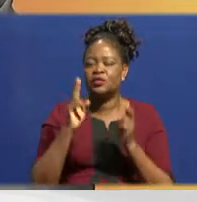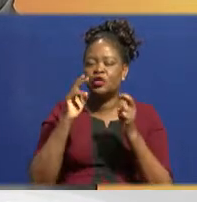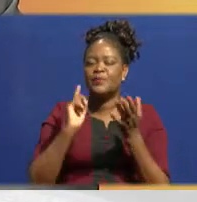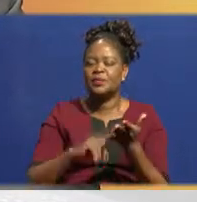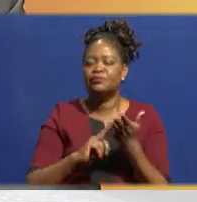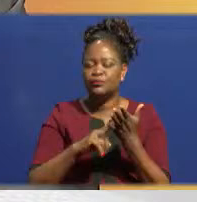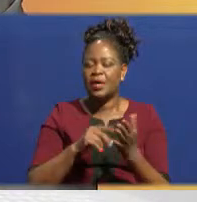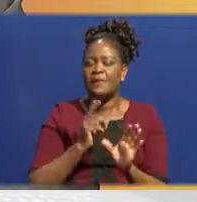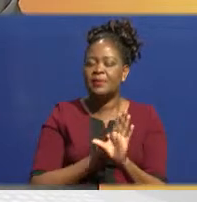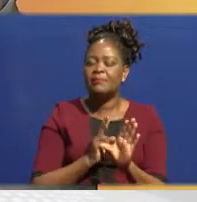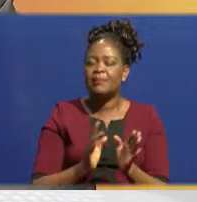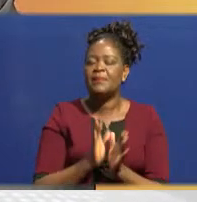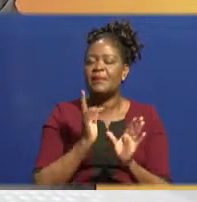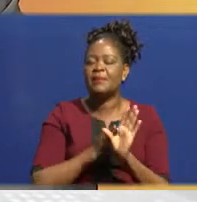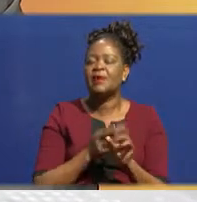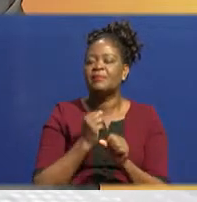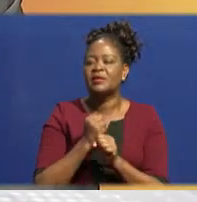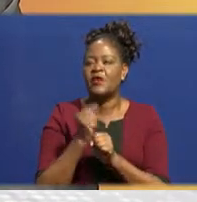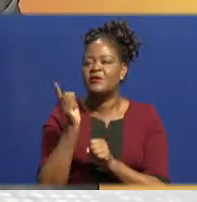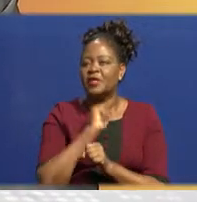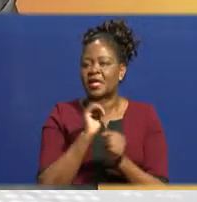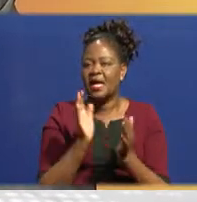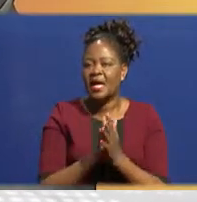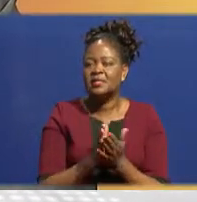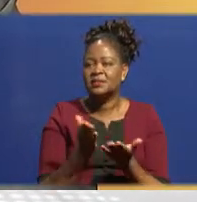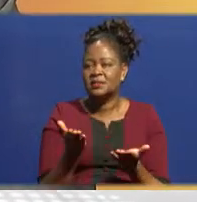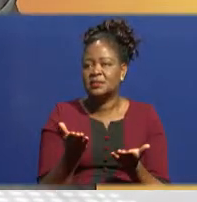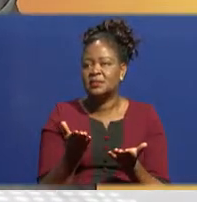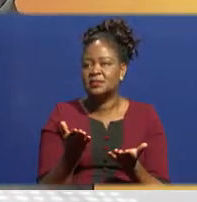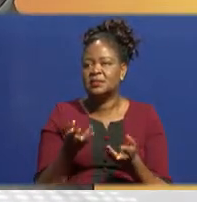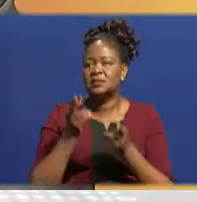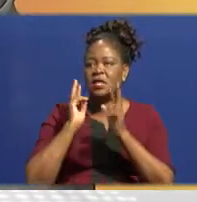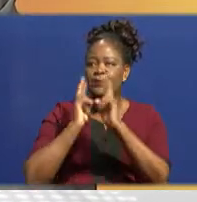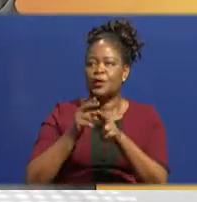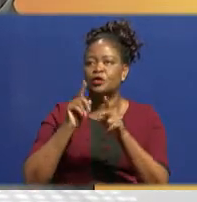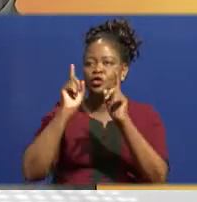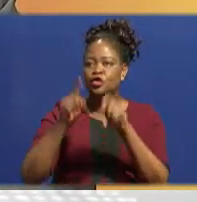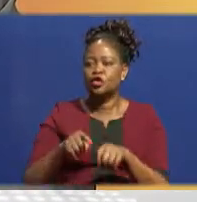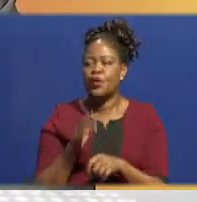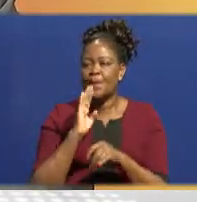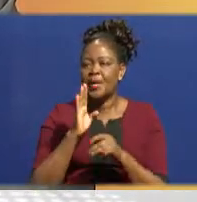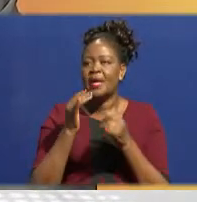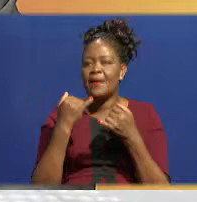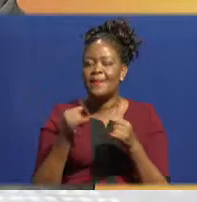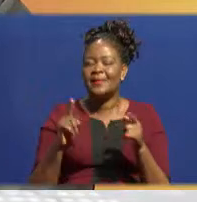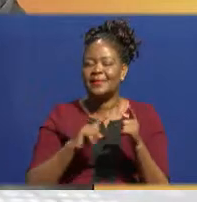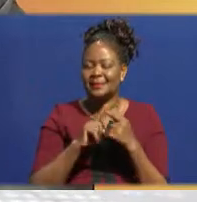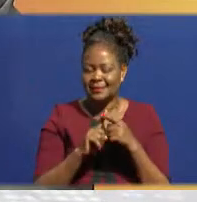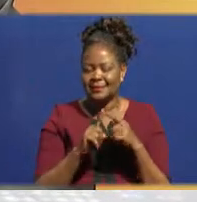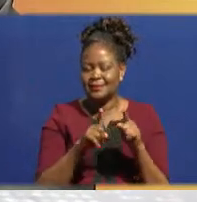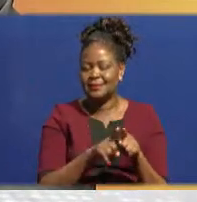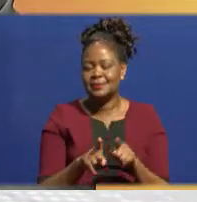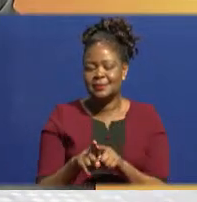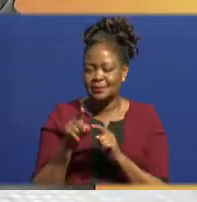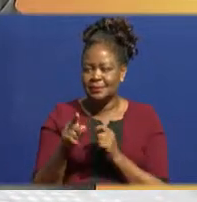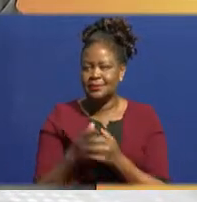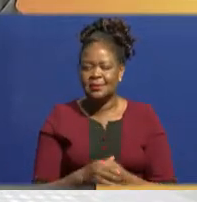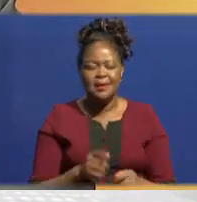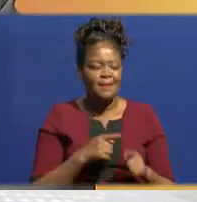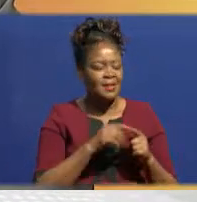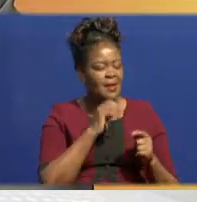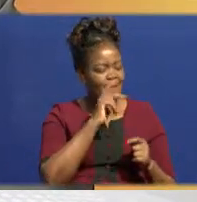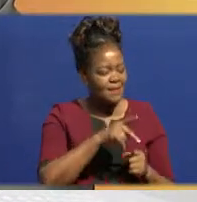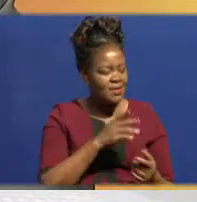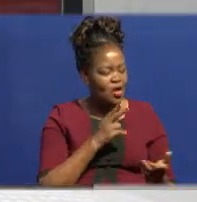has been done on them, and that actually the report should be implemented exactly as it is. But Mheshimiwa, to be